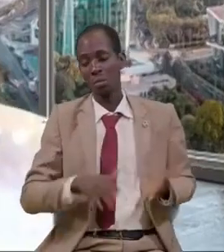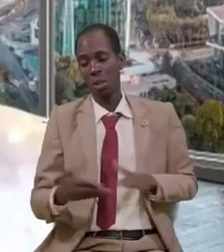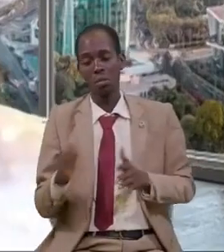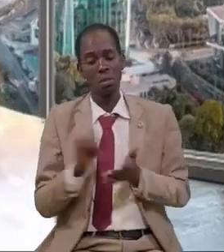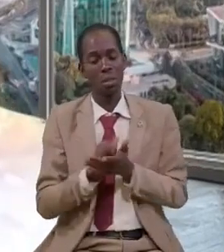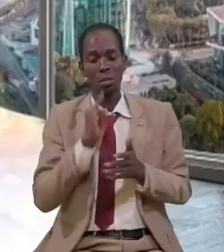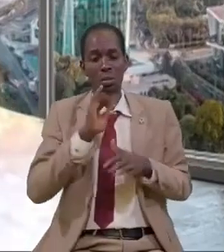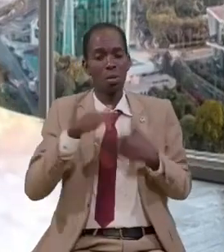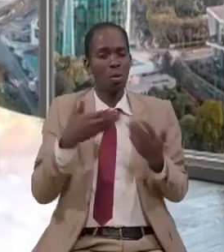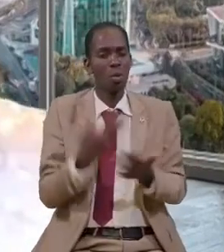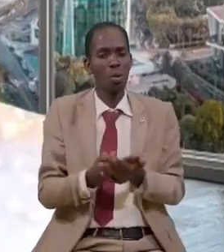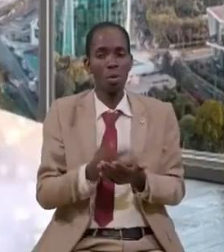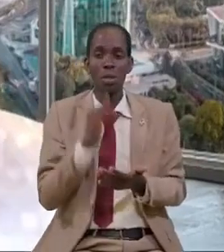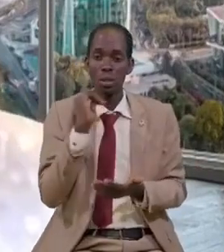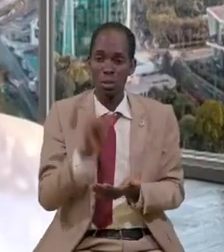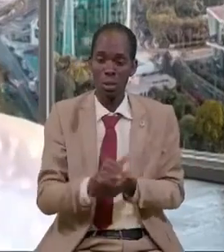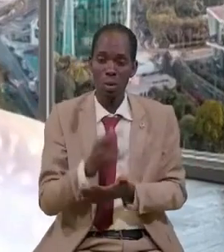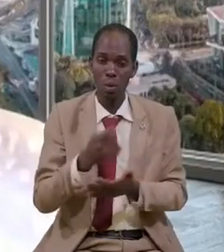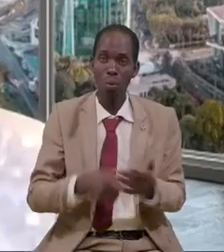for us?